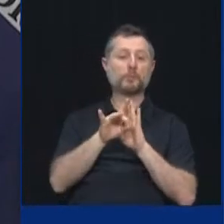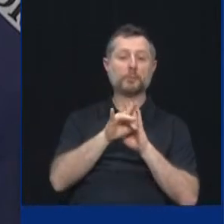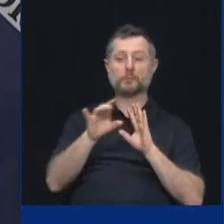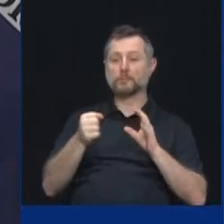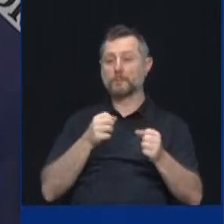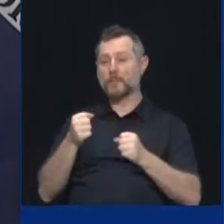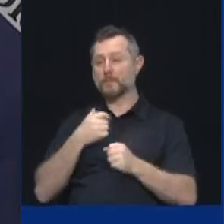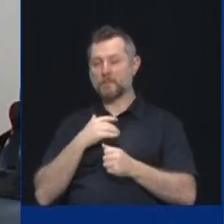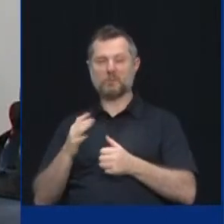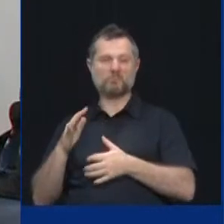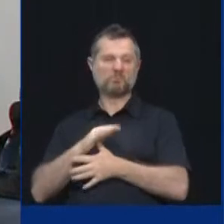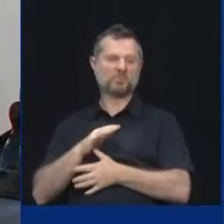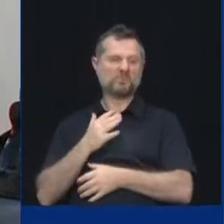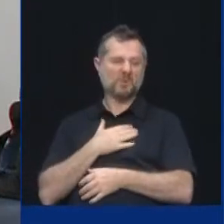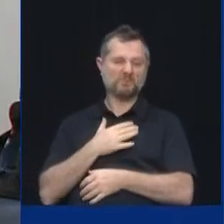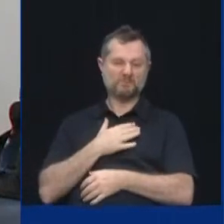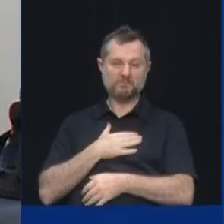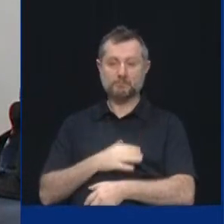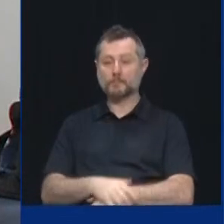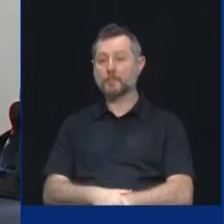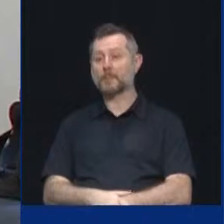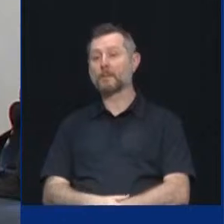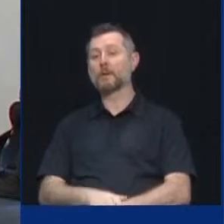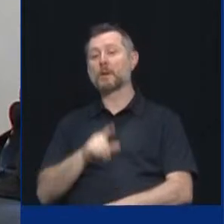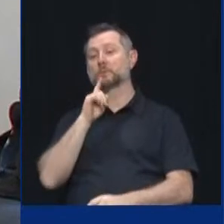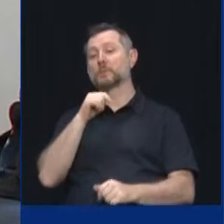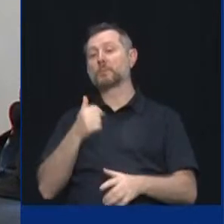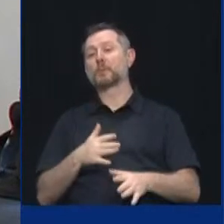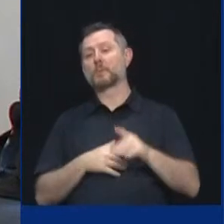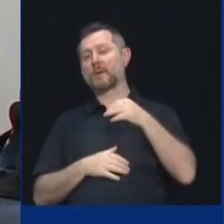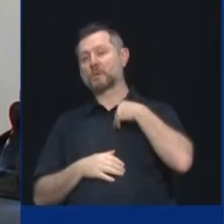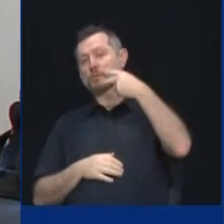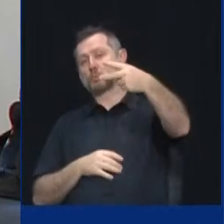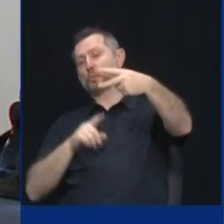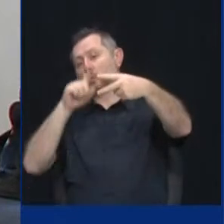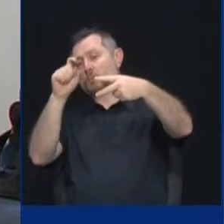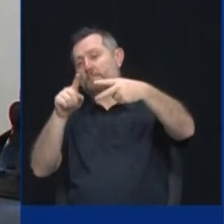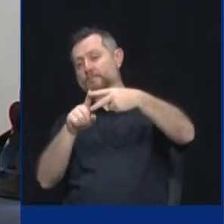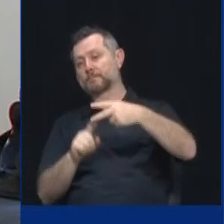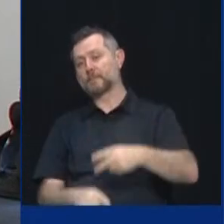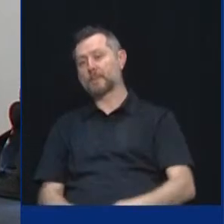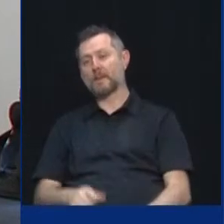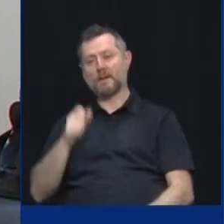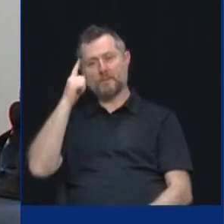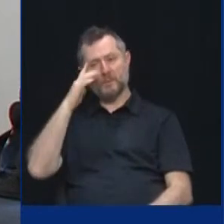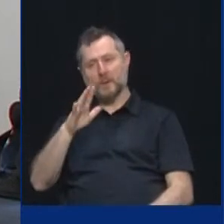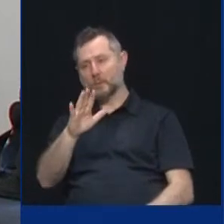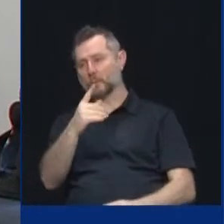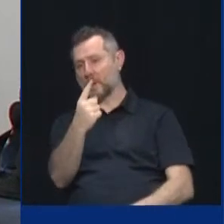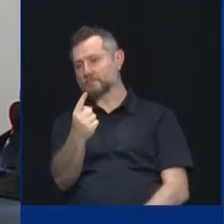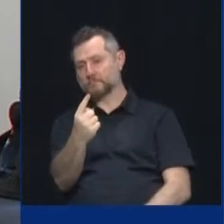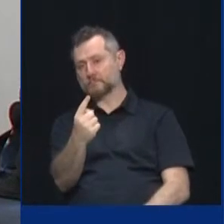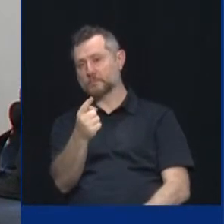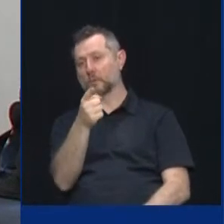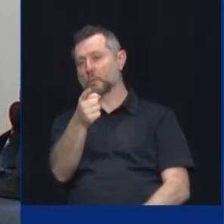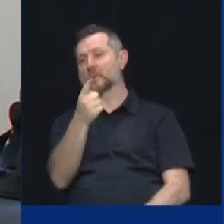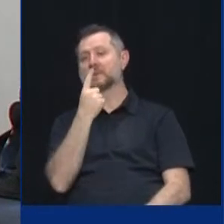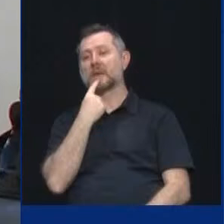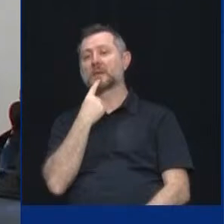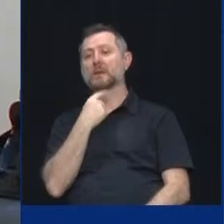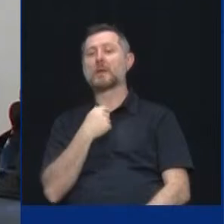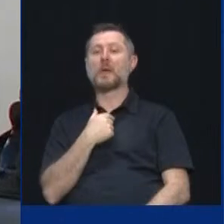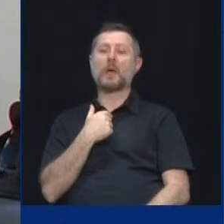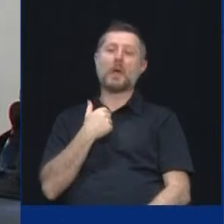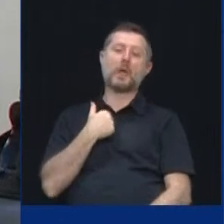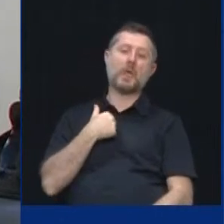my priority. Ms. Kramer? So I have two questions, Governor. The first one has to do You only with- get one, no, see, gonna Marcia, ask you two- can't just two say before you because wanna ask.